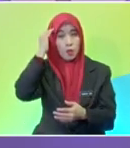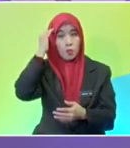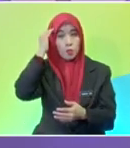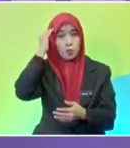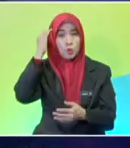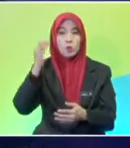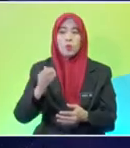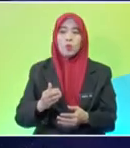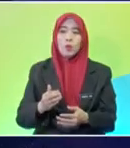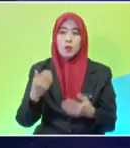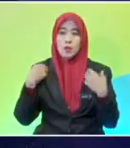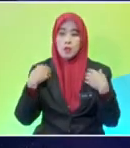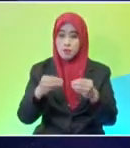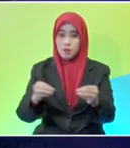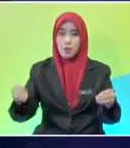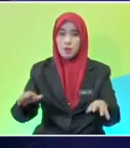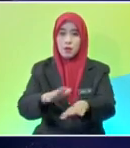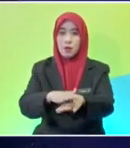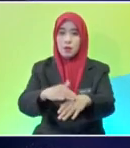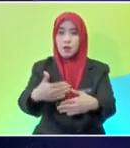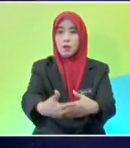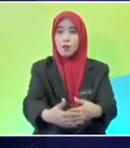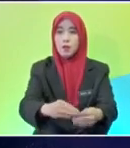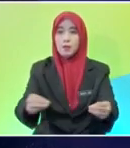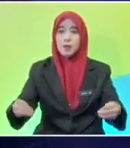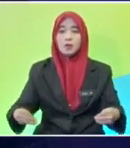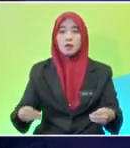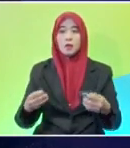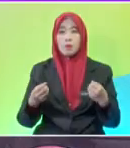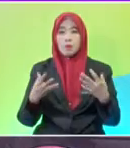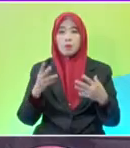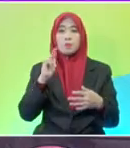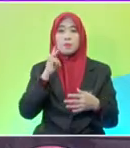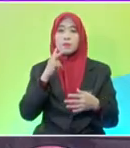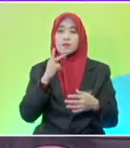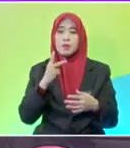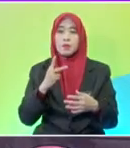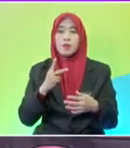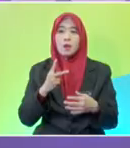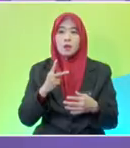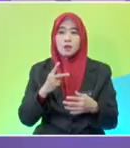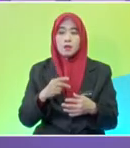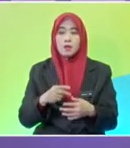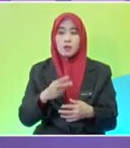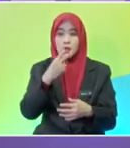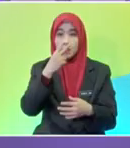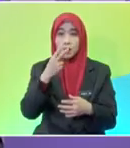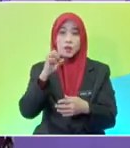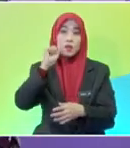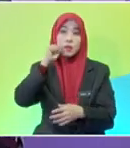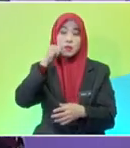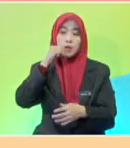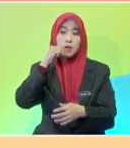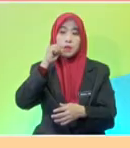on the table here, we right? We have some samples in front here. Yeah. What are those, teacher Dewi? Okay, we have a mustard. Okay, we have